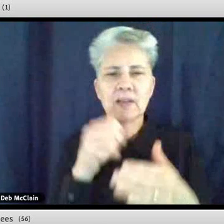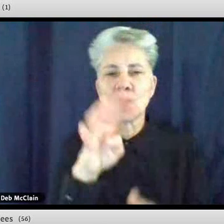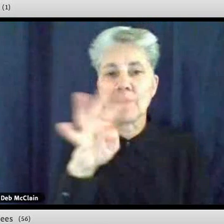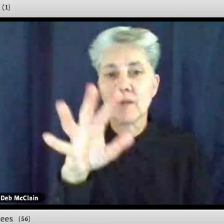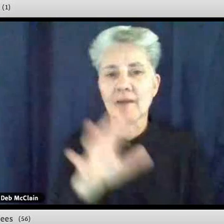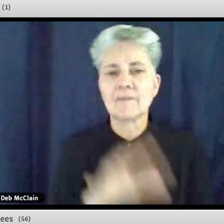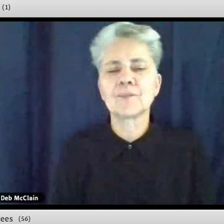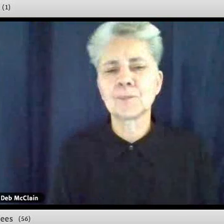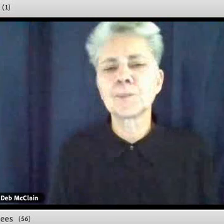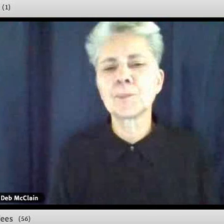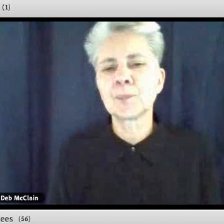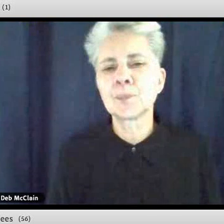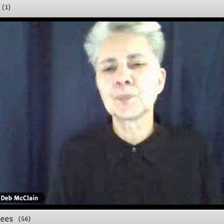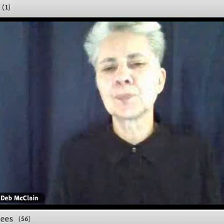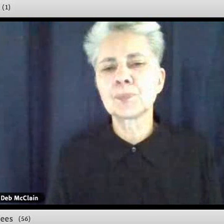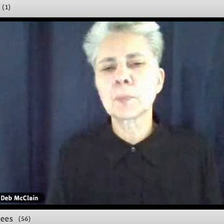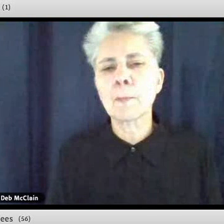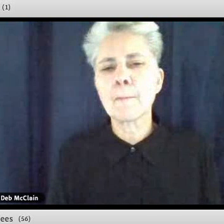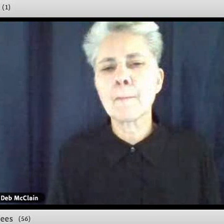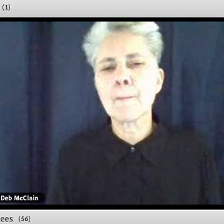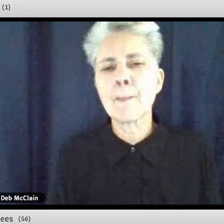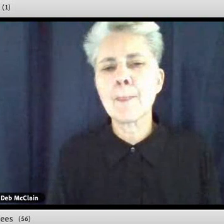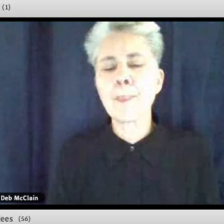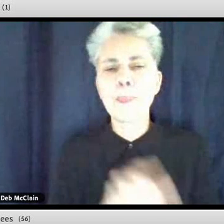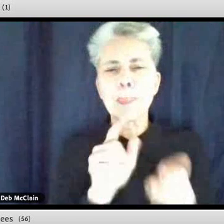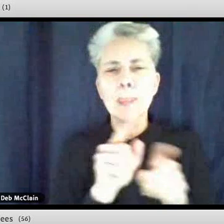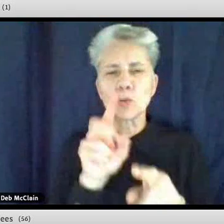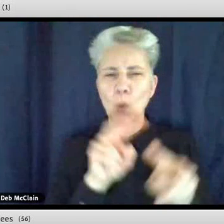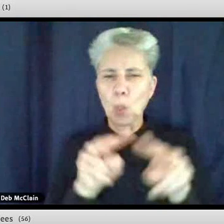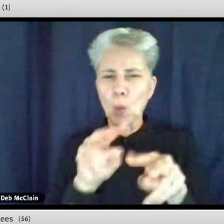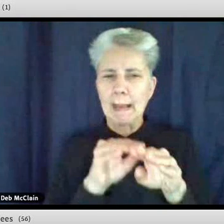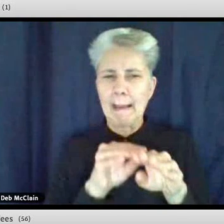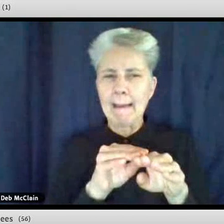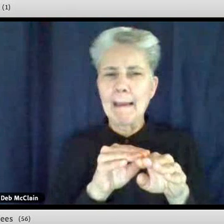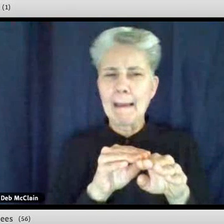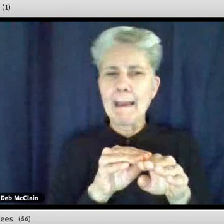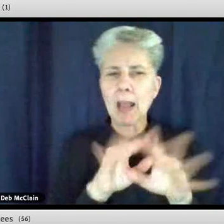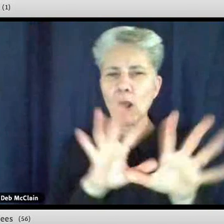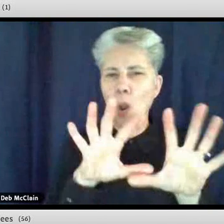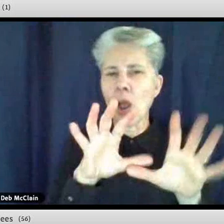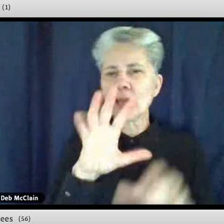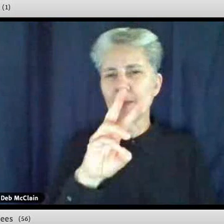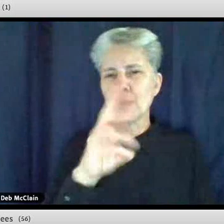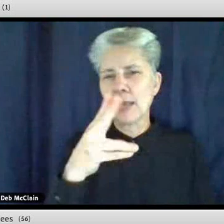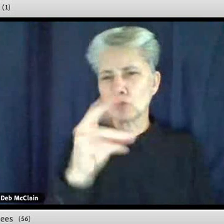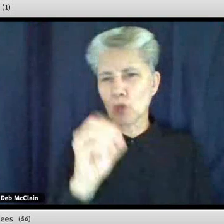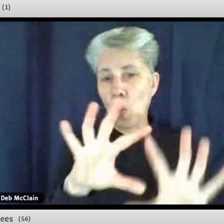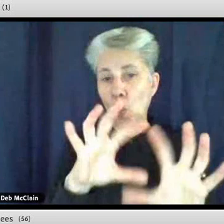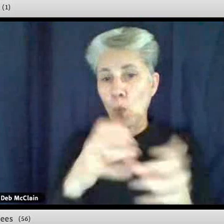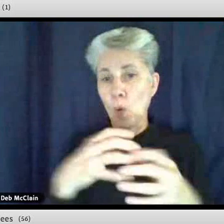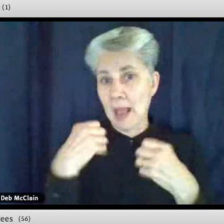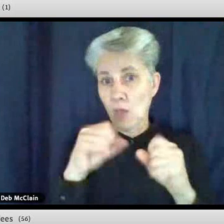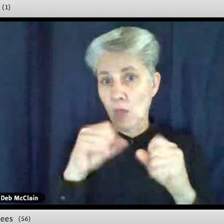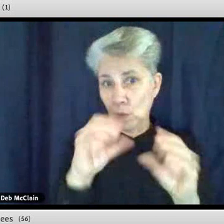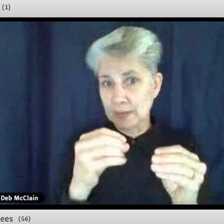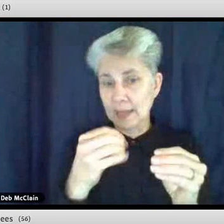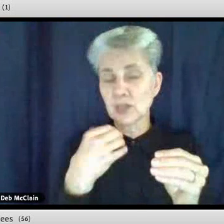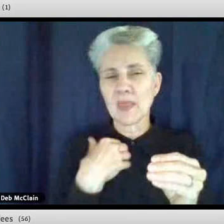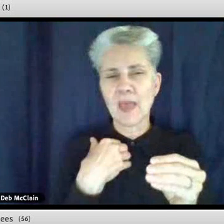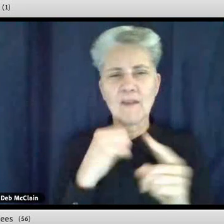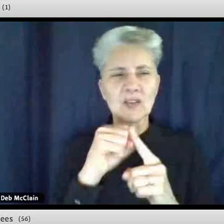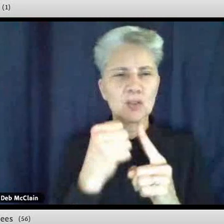So some staggering numbers. You can also look at the World Health Organization. They've got situation